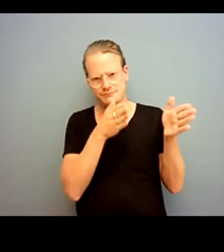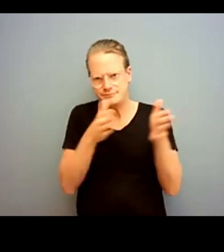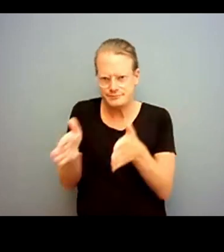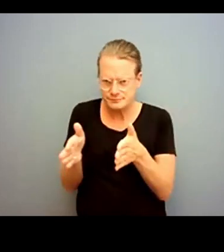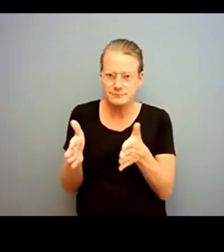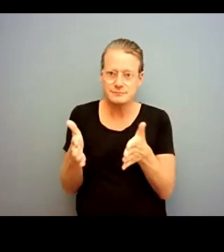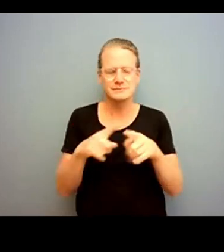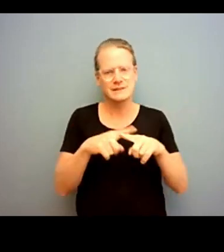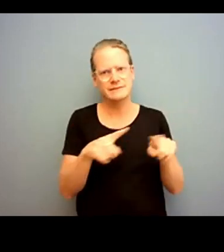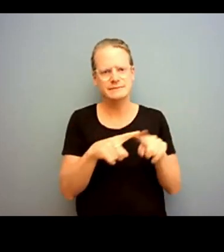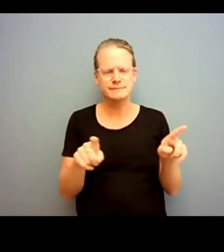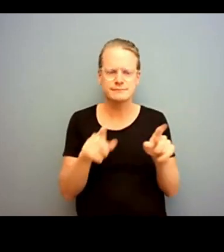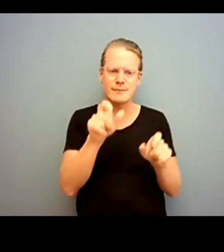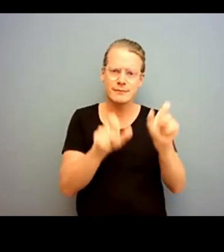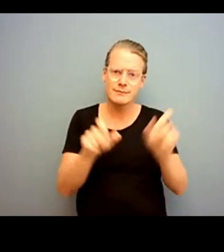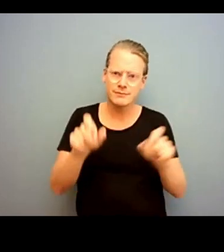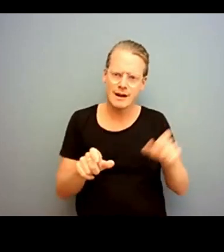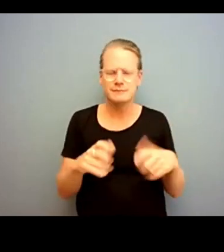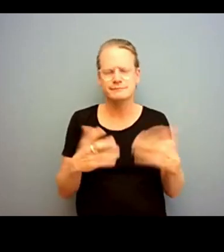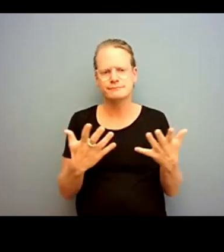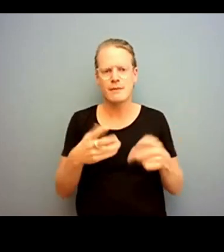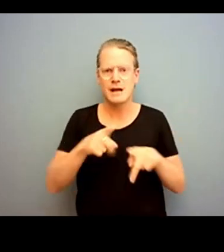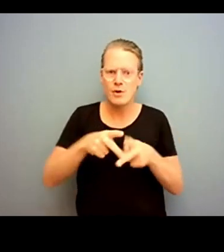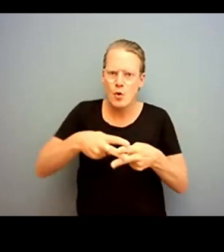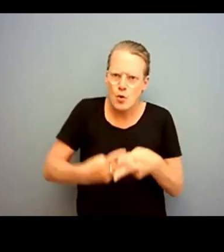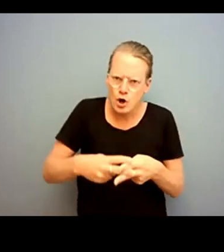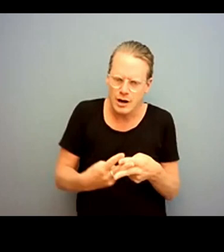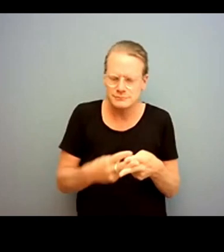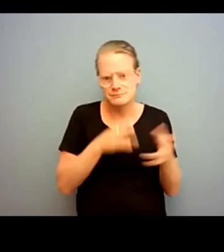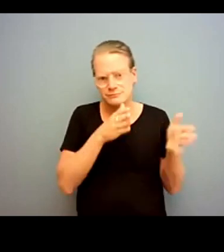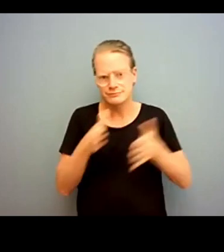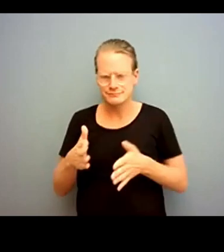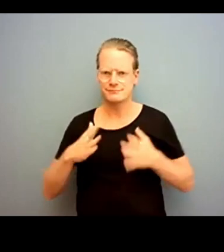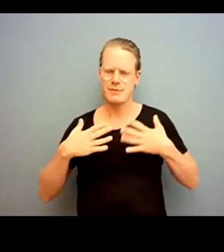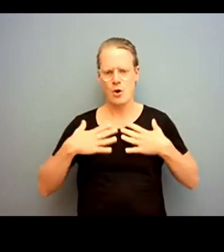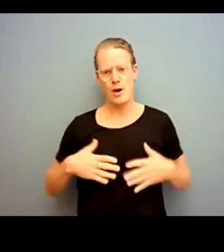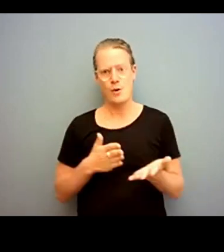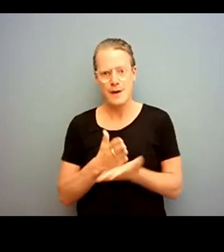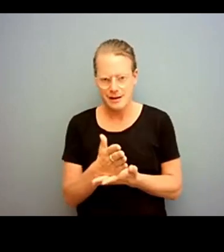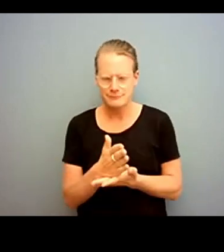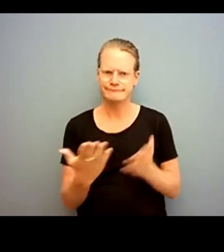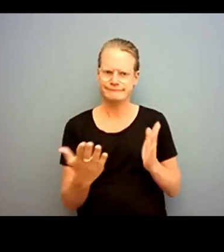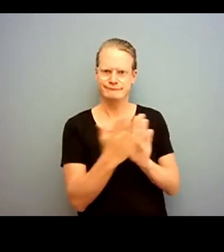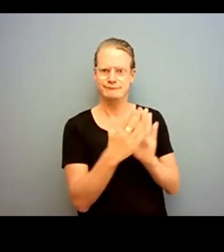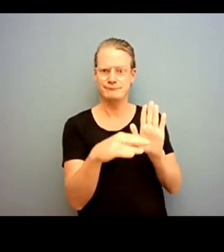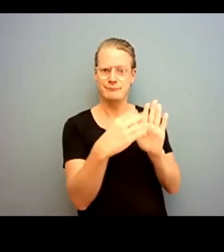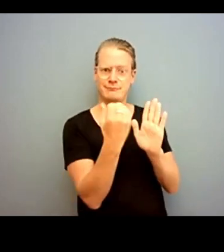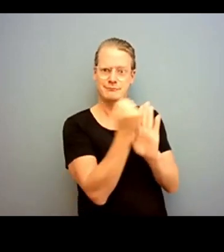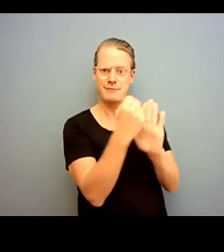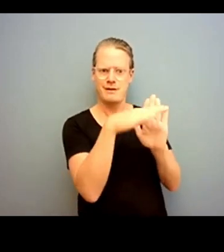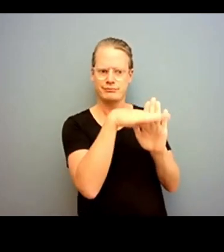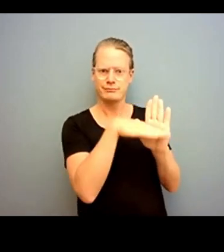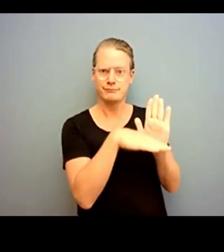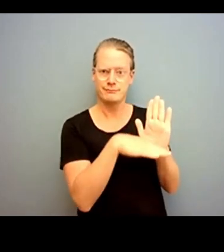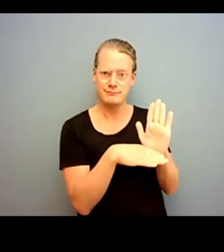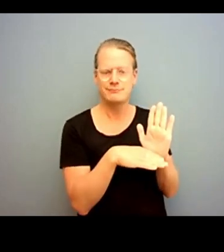and international agreements that frame today's topic on the rights of Indigenous persons with